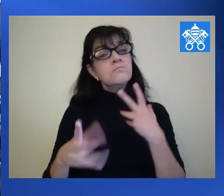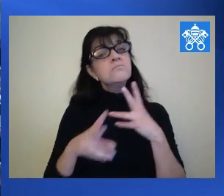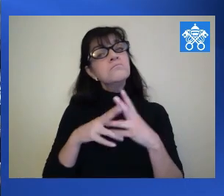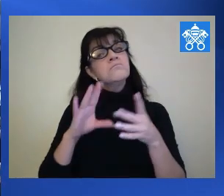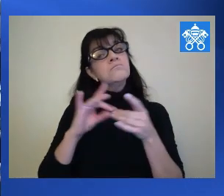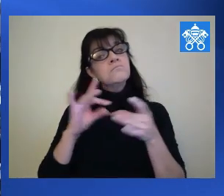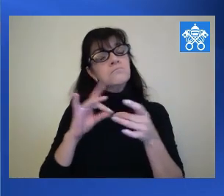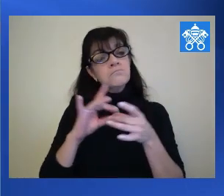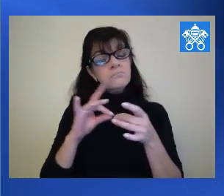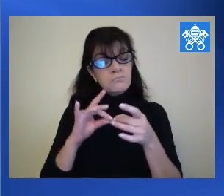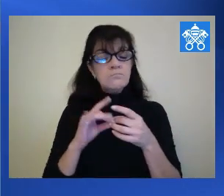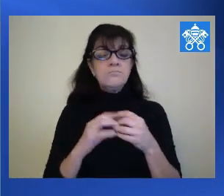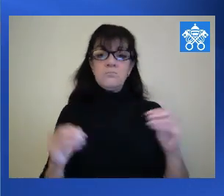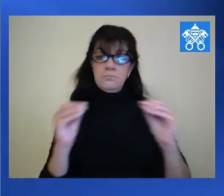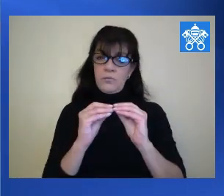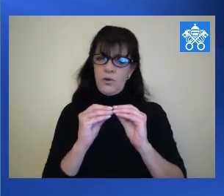He then adds to the story,